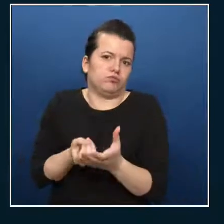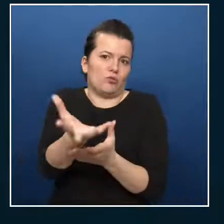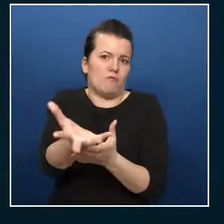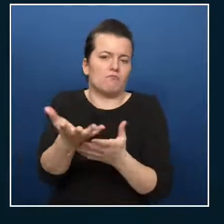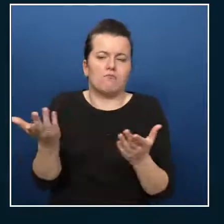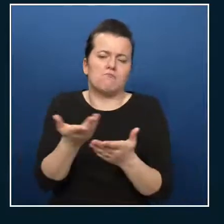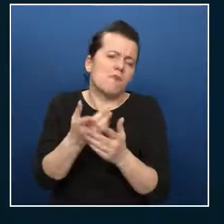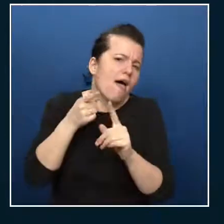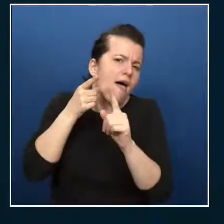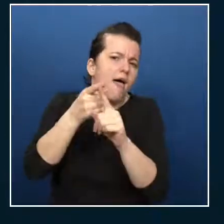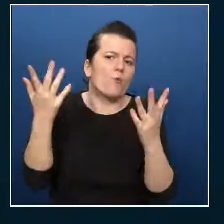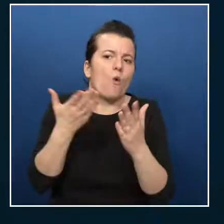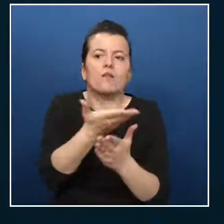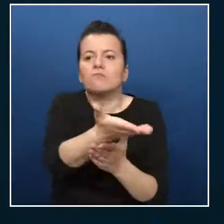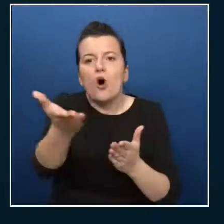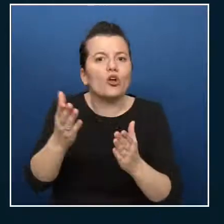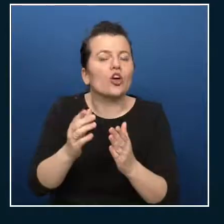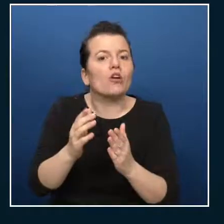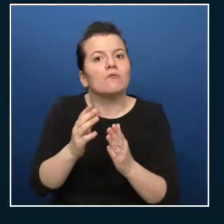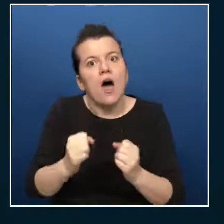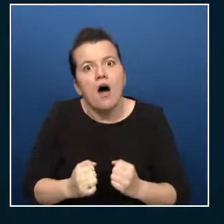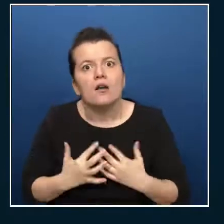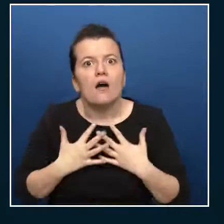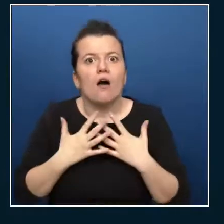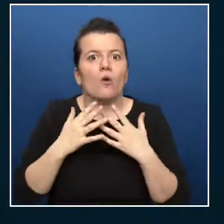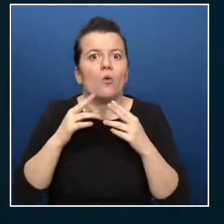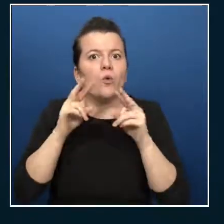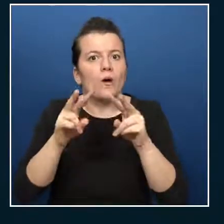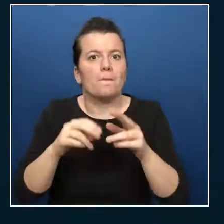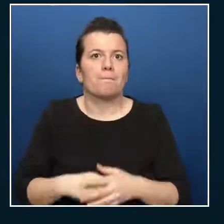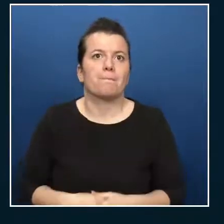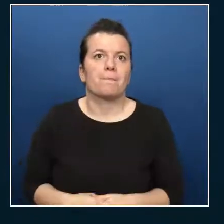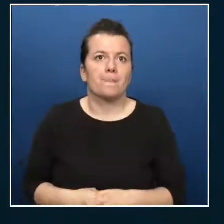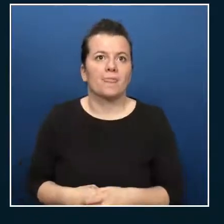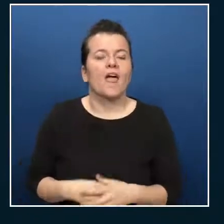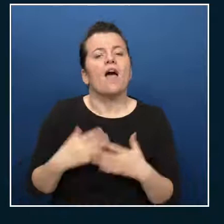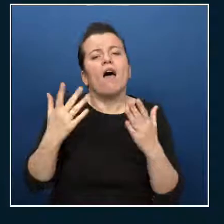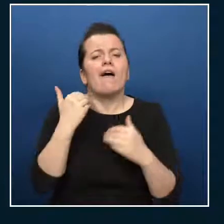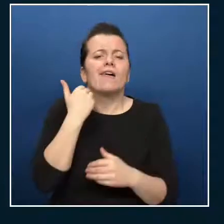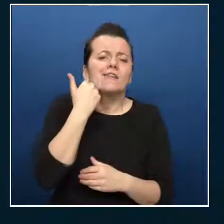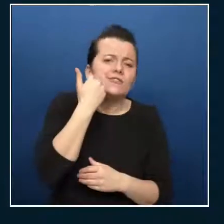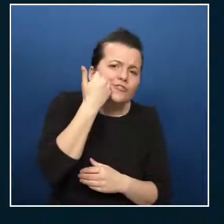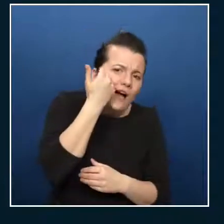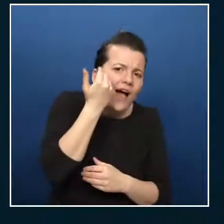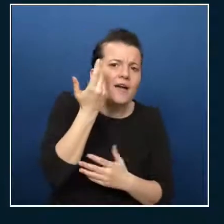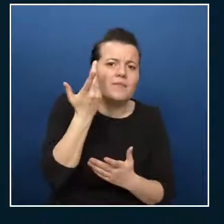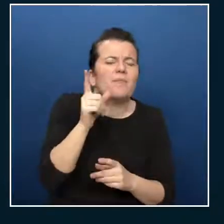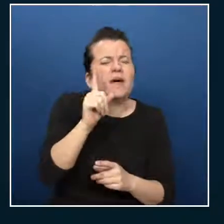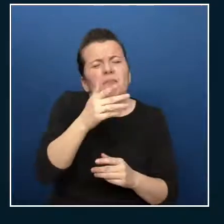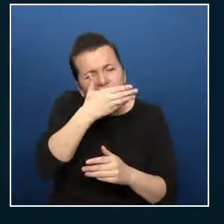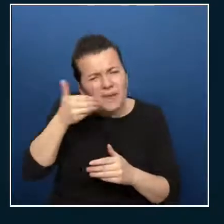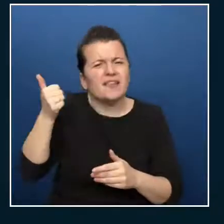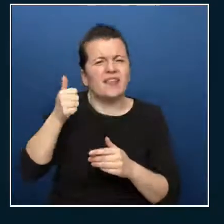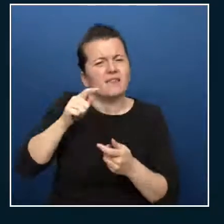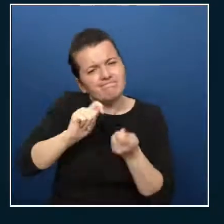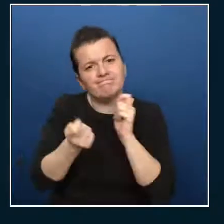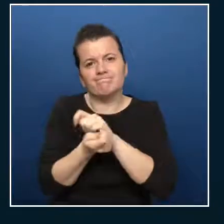others. And sometimes I can be shy, but sometimes it's good to just voice it out and tell the